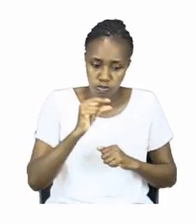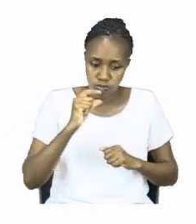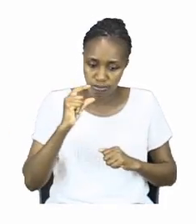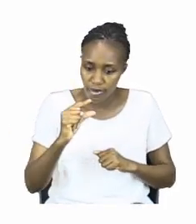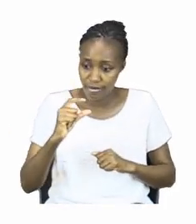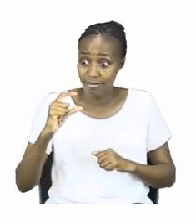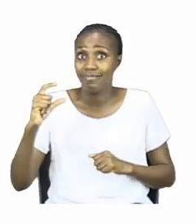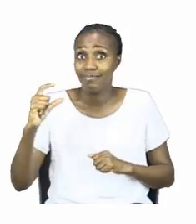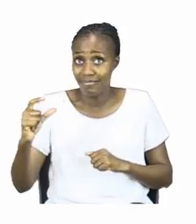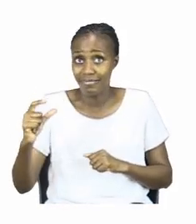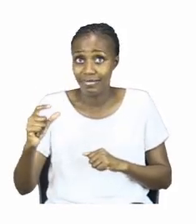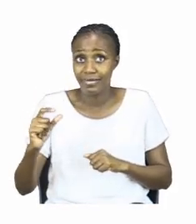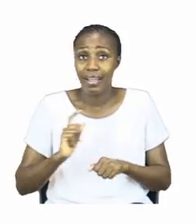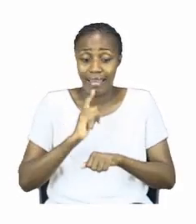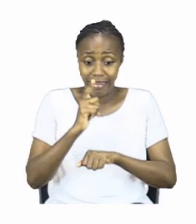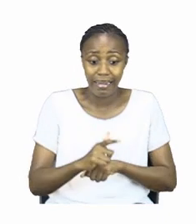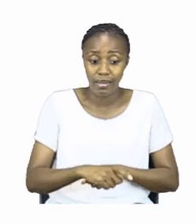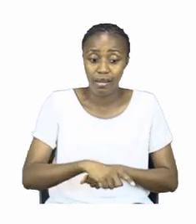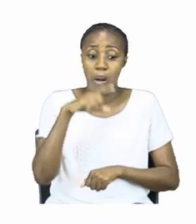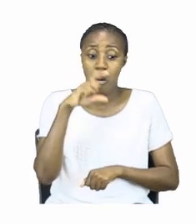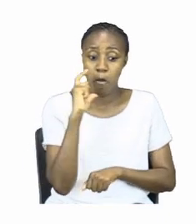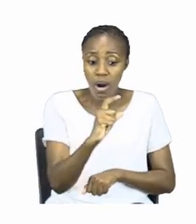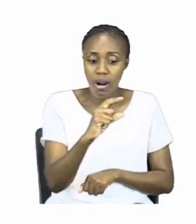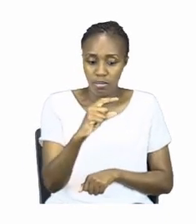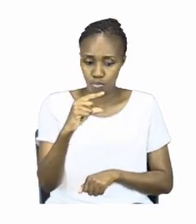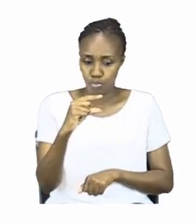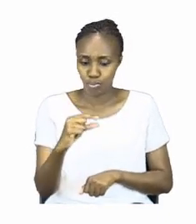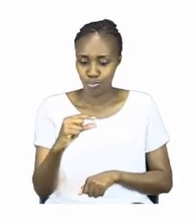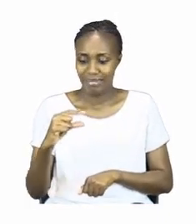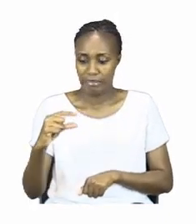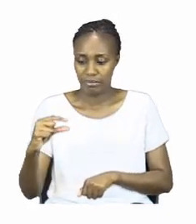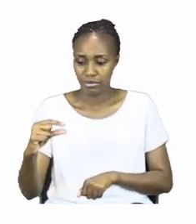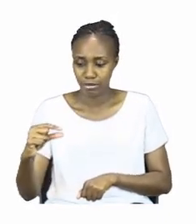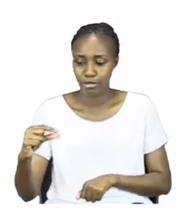and then from big to small.